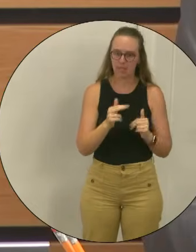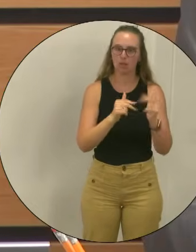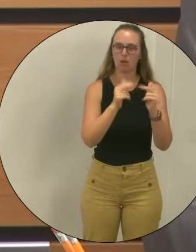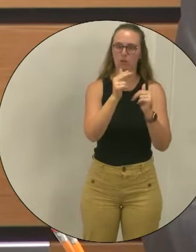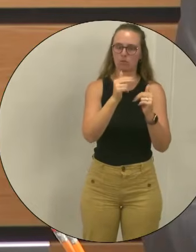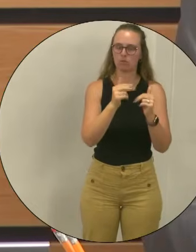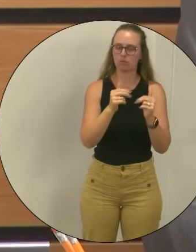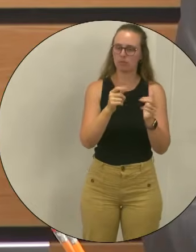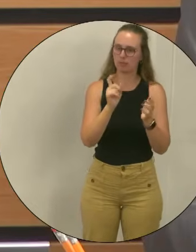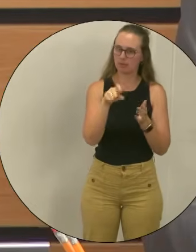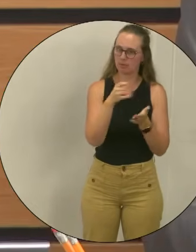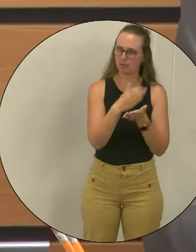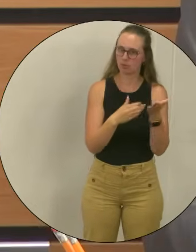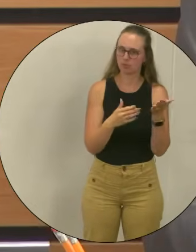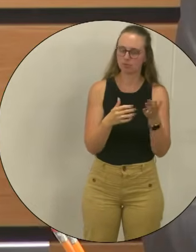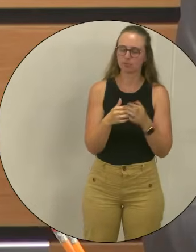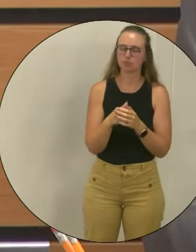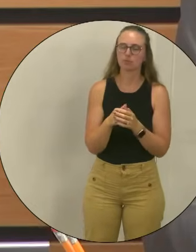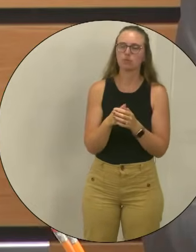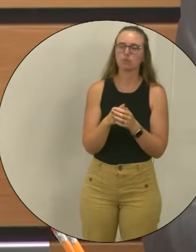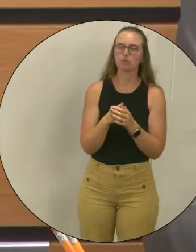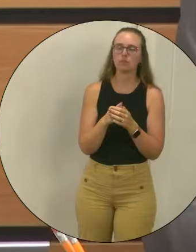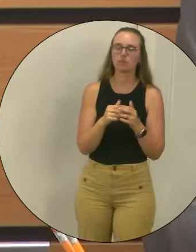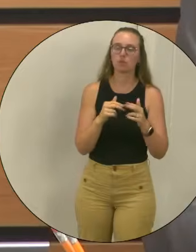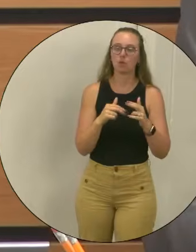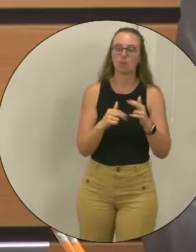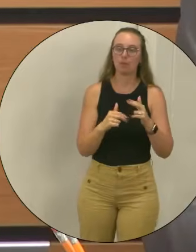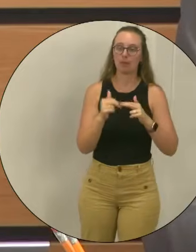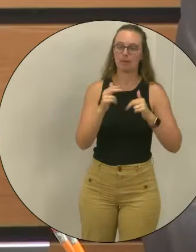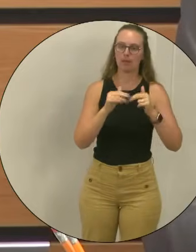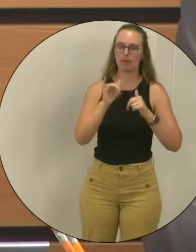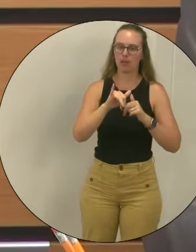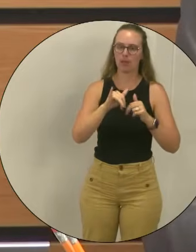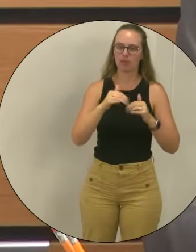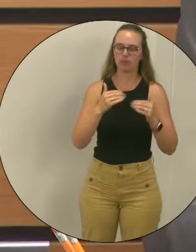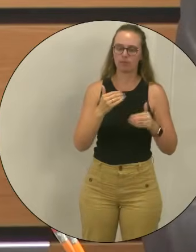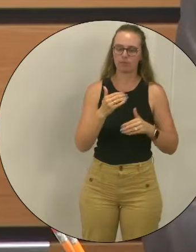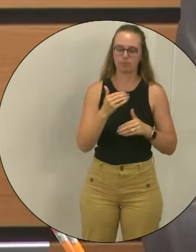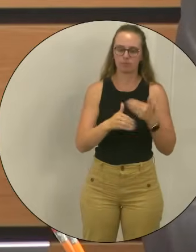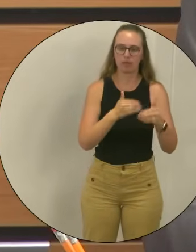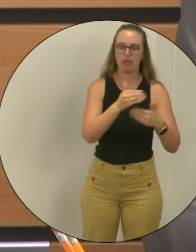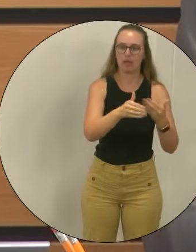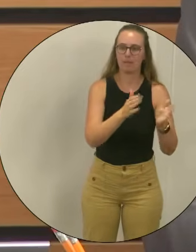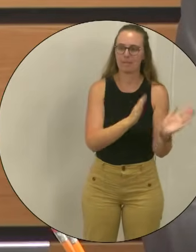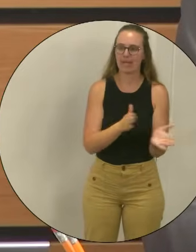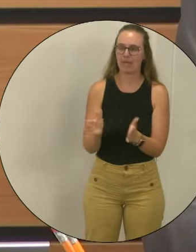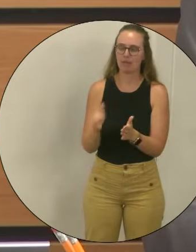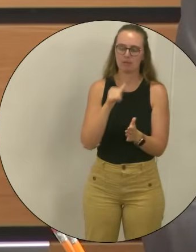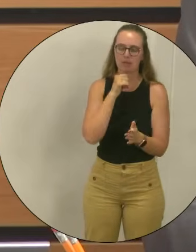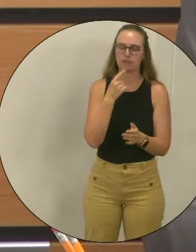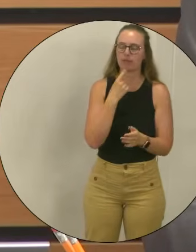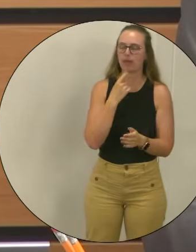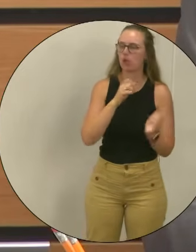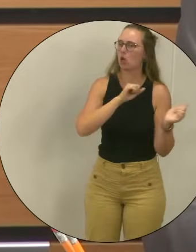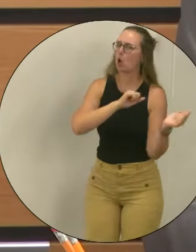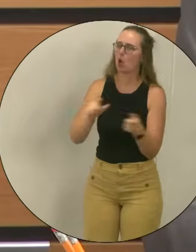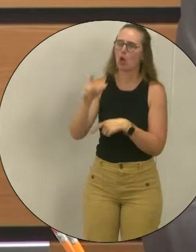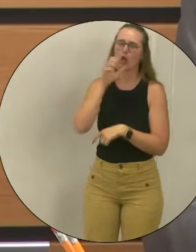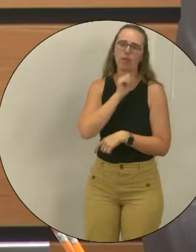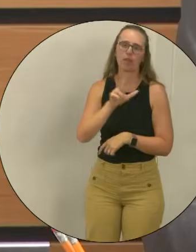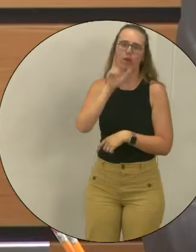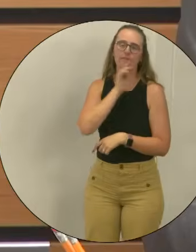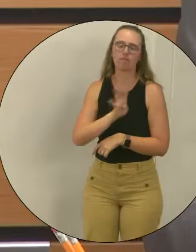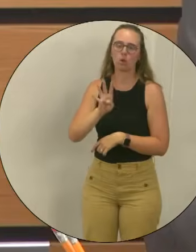components. And so building that, ramp, not just saying, I want 3 and 4-year-olds